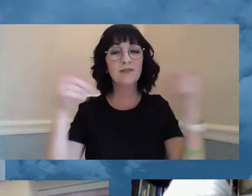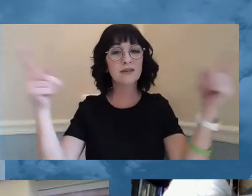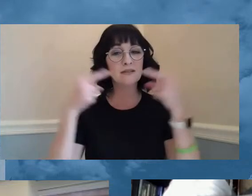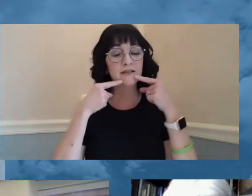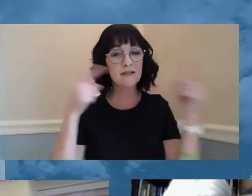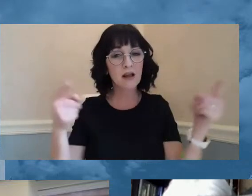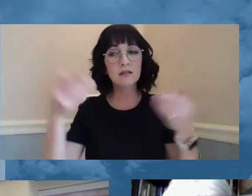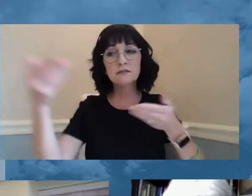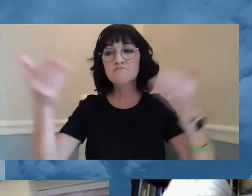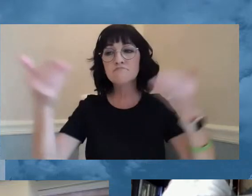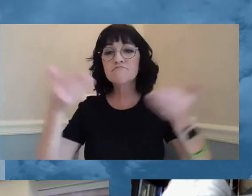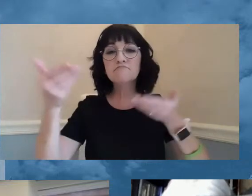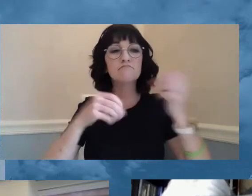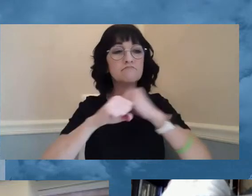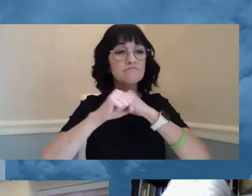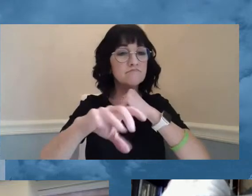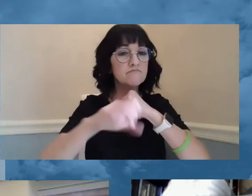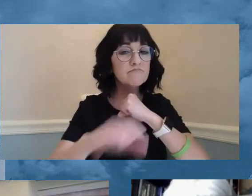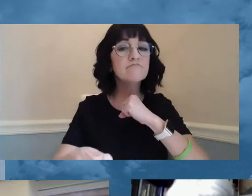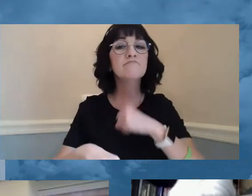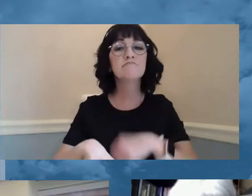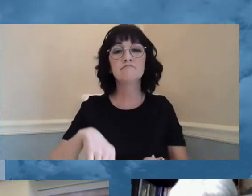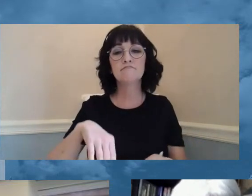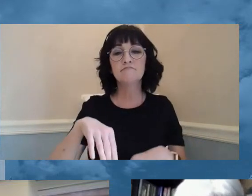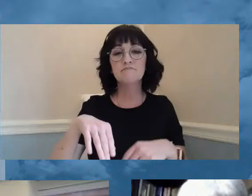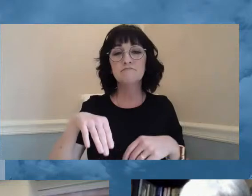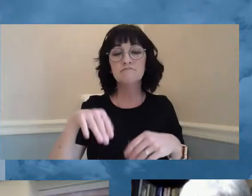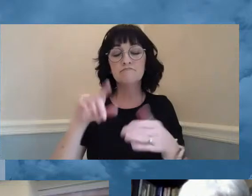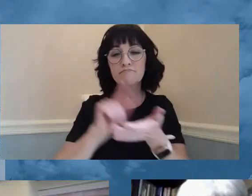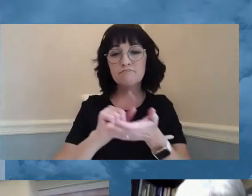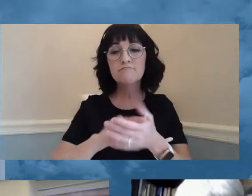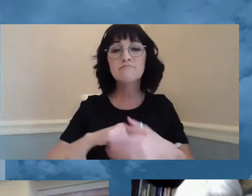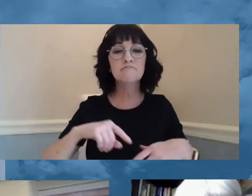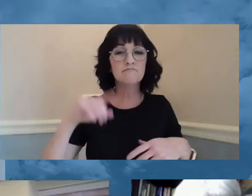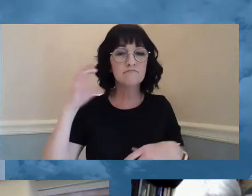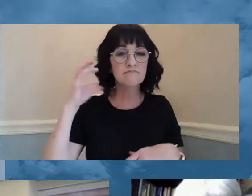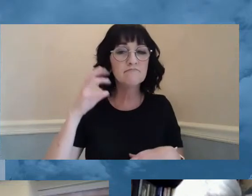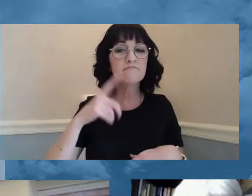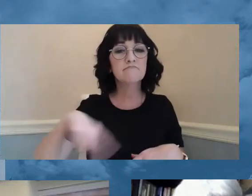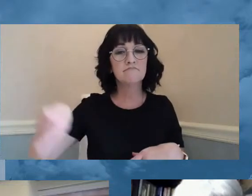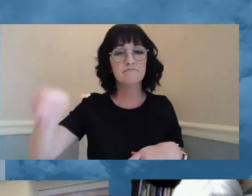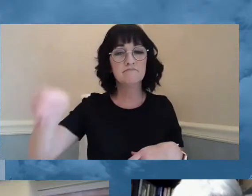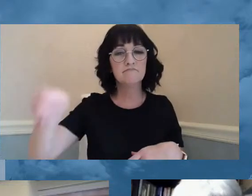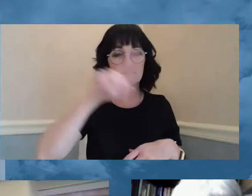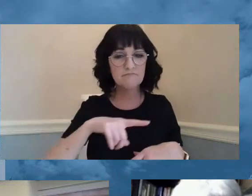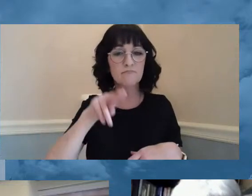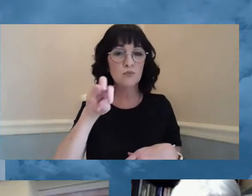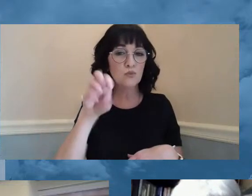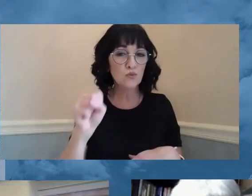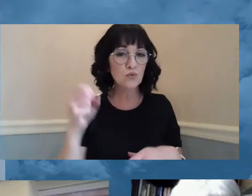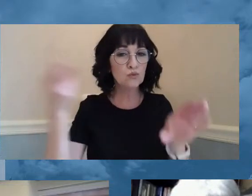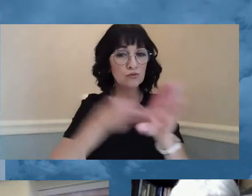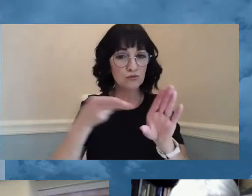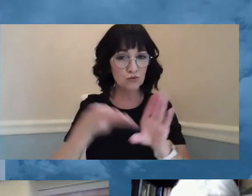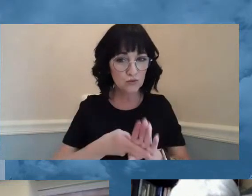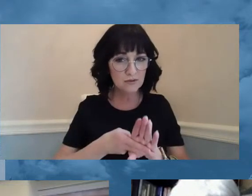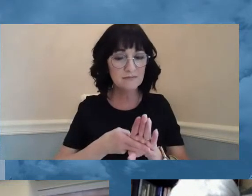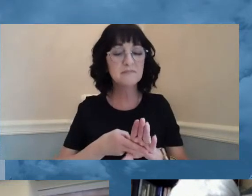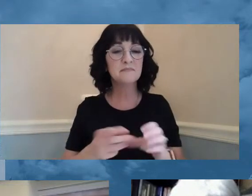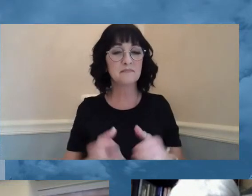the press, an update on the situation with COVID-19 here in the state of Delaware. We have special